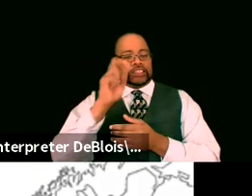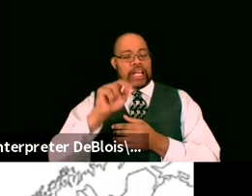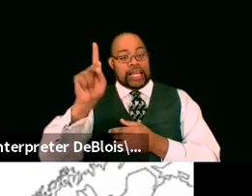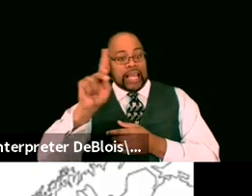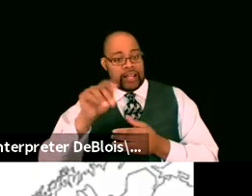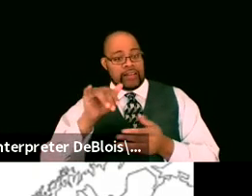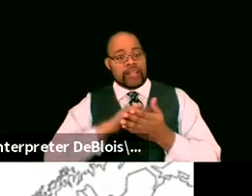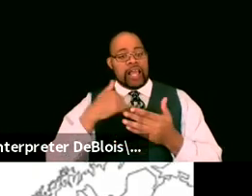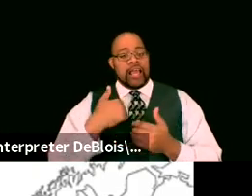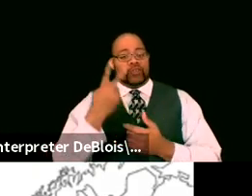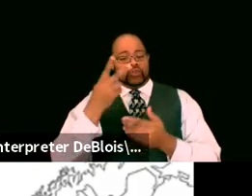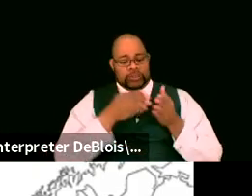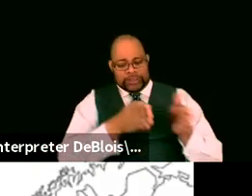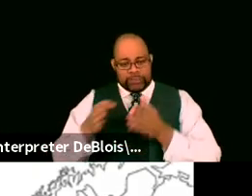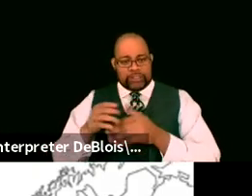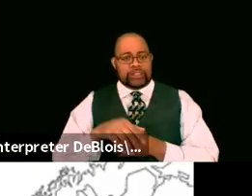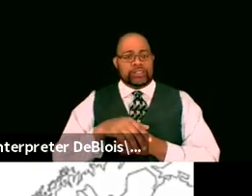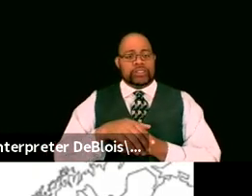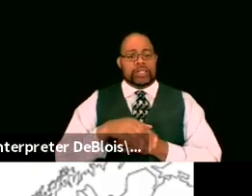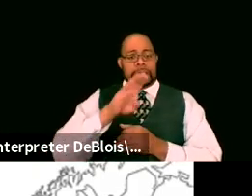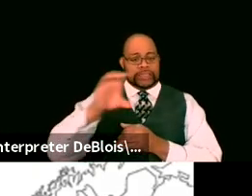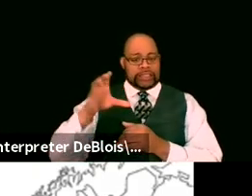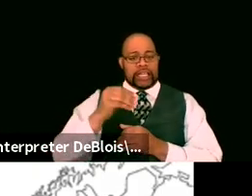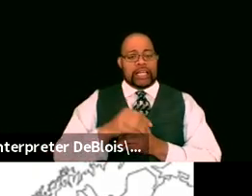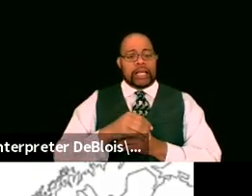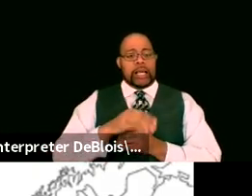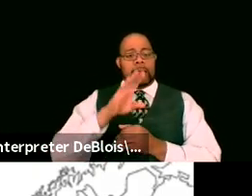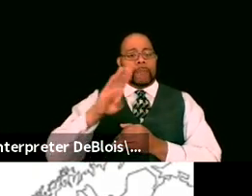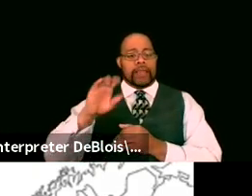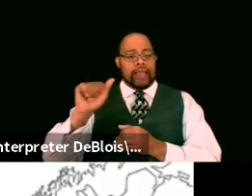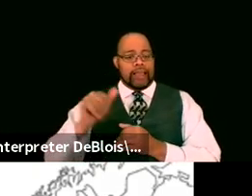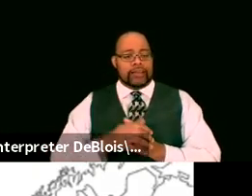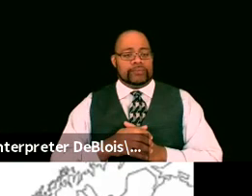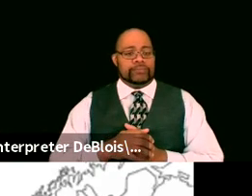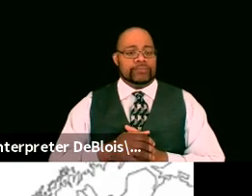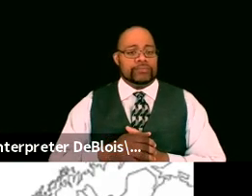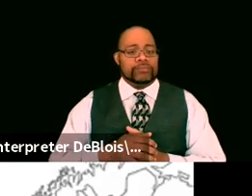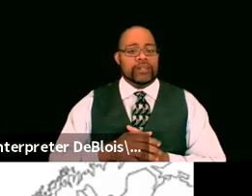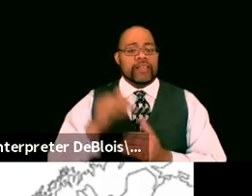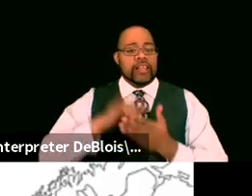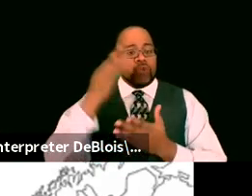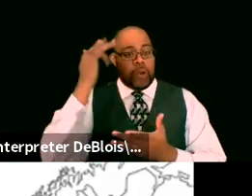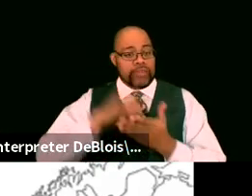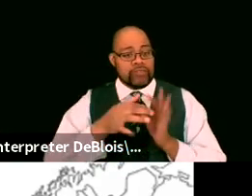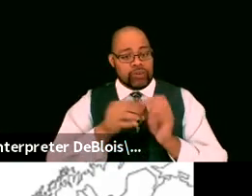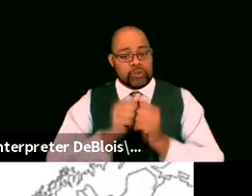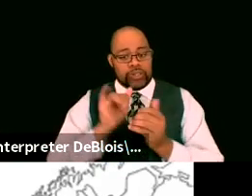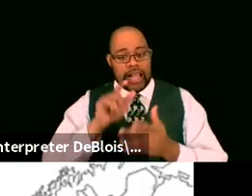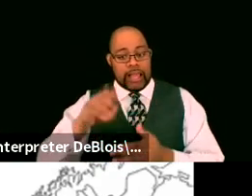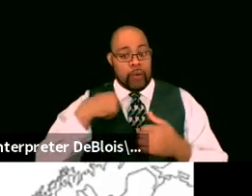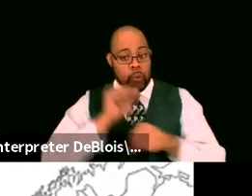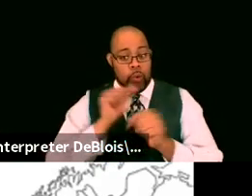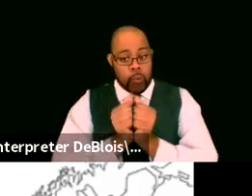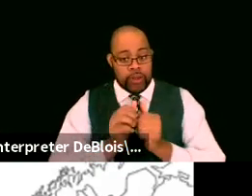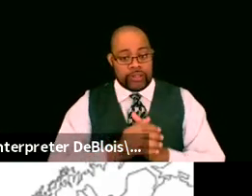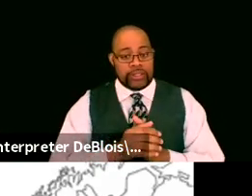this had 2 novel species known as Burkholderia contaminans and Burkholderia lata. Now, the reason this was particularly relevant to the lab I was working in is